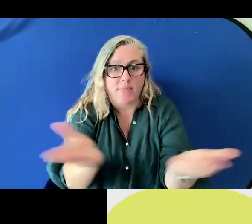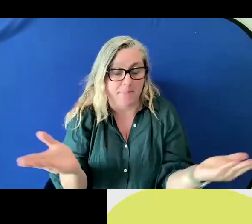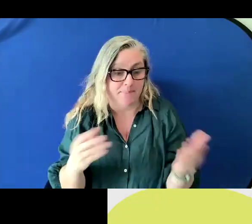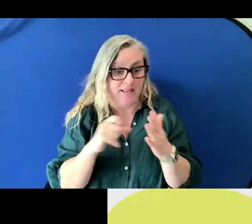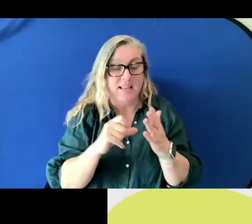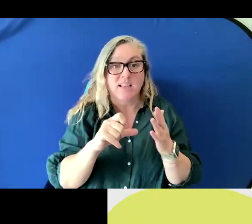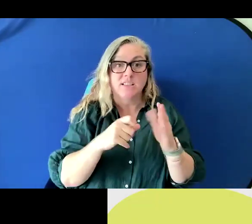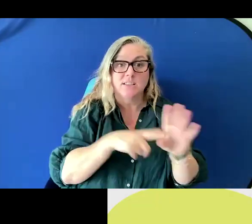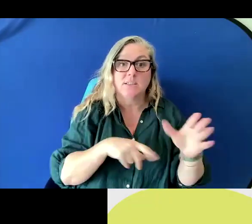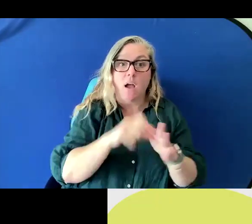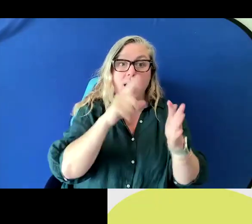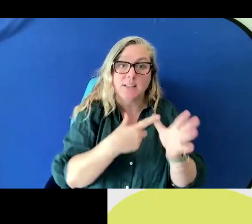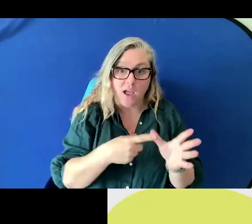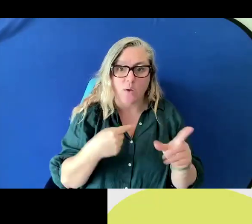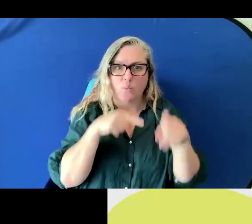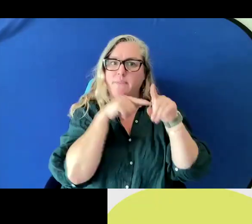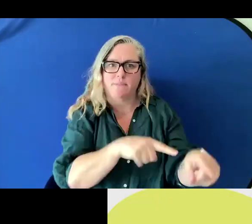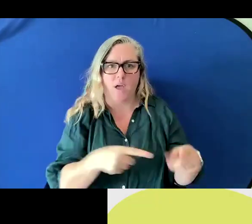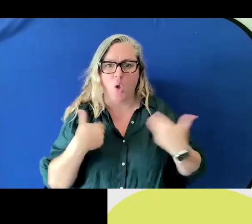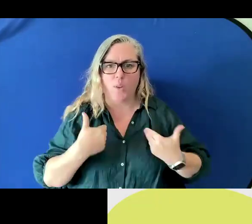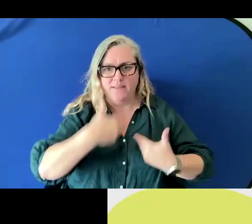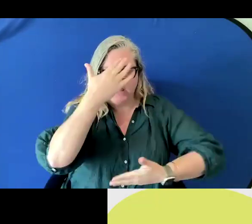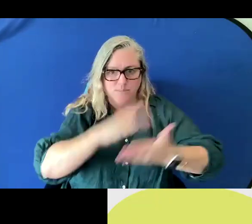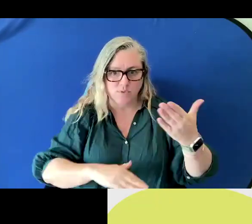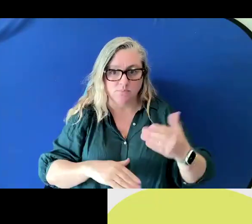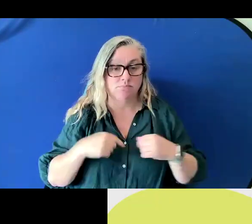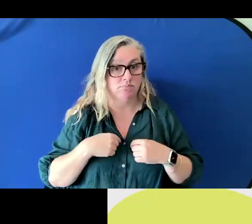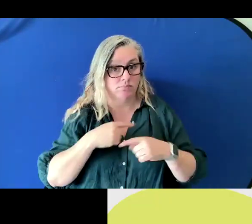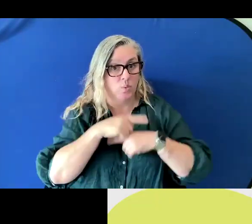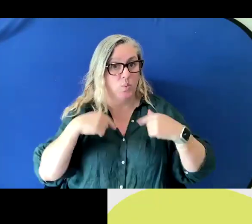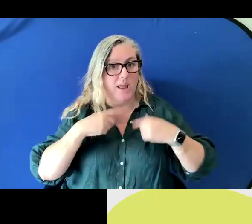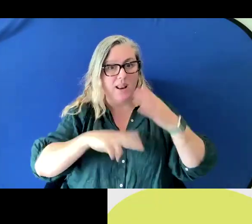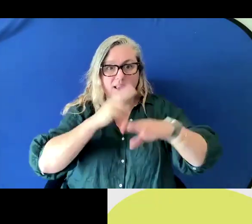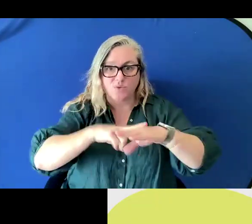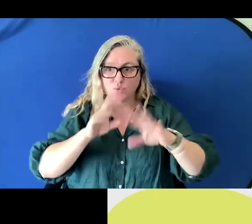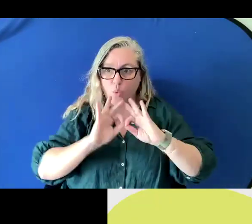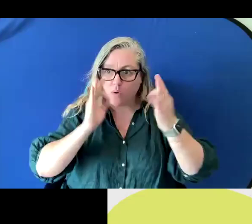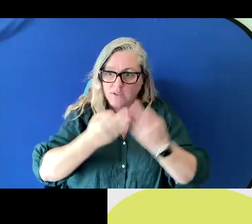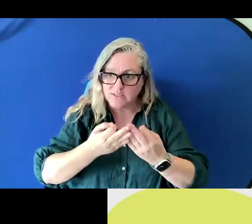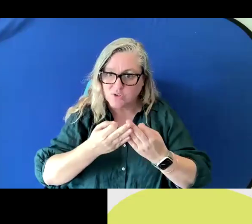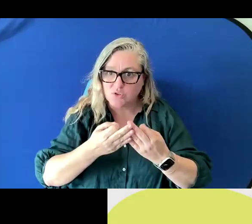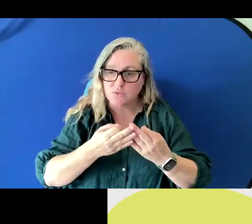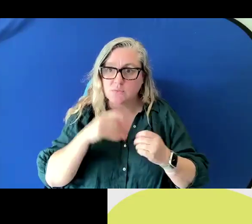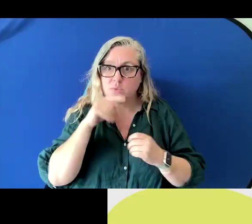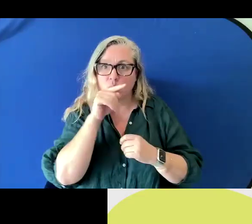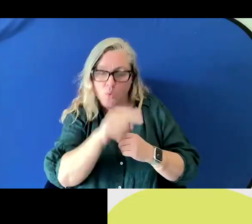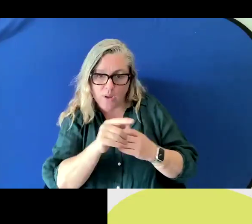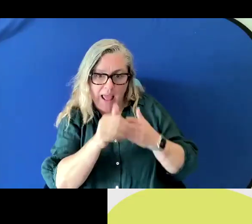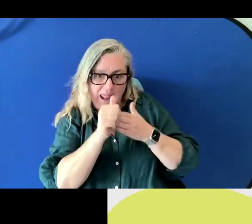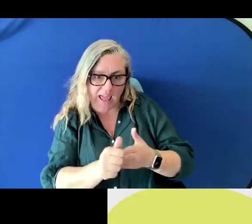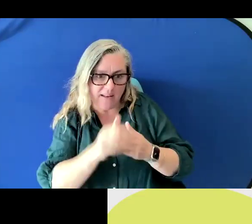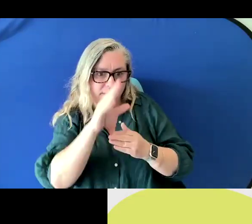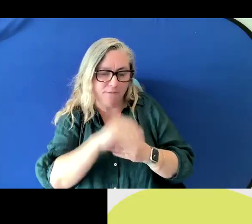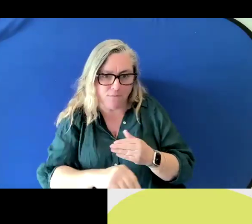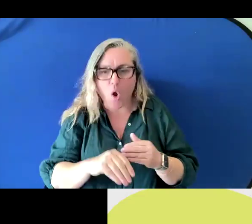around lived experience. We're a national representative organisation driven by the voices of children and young people